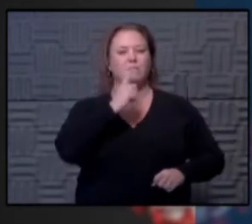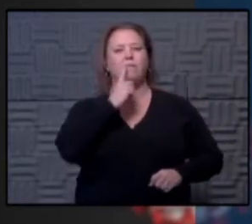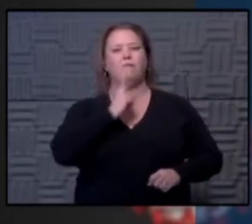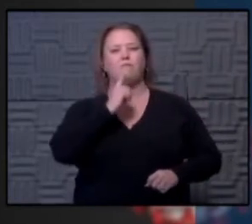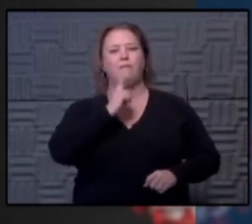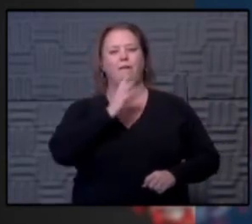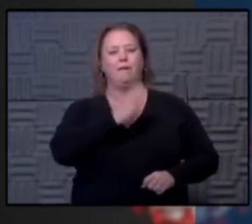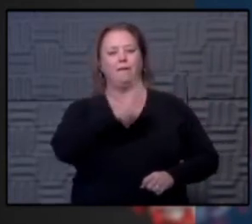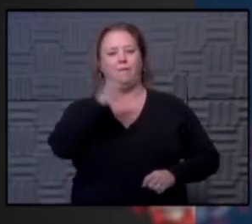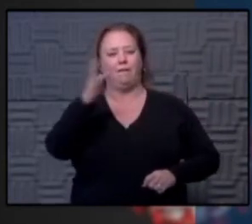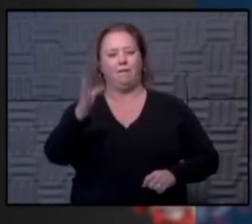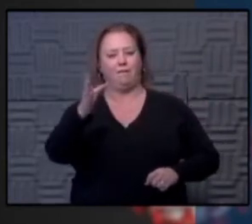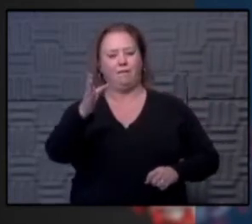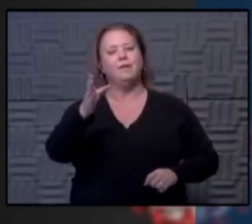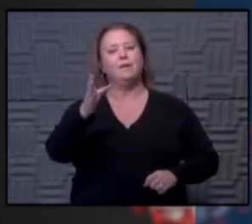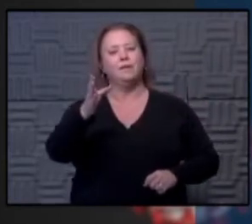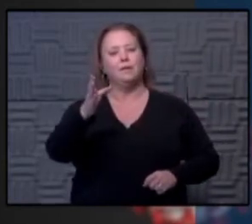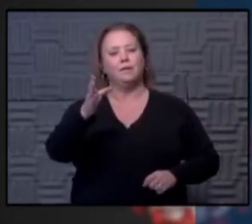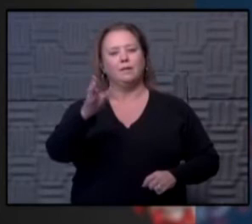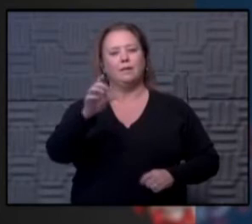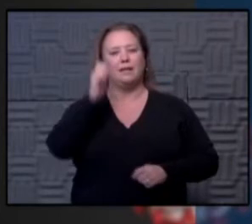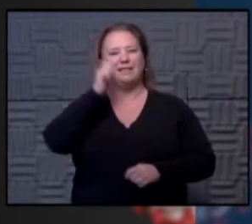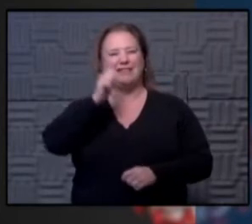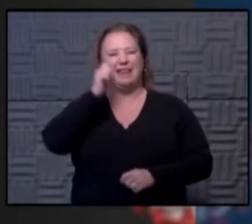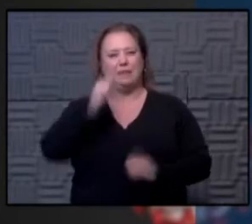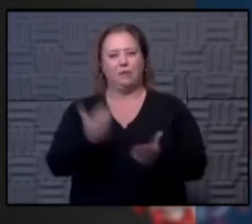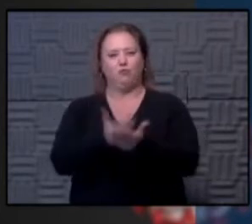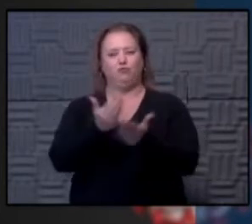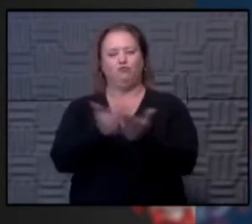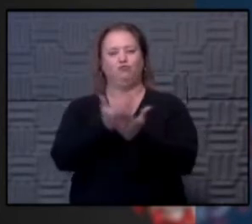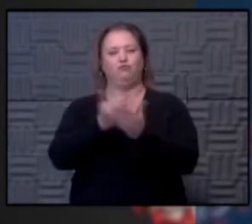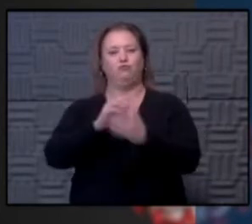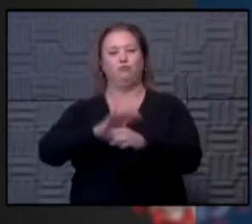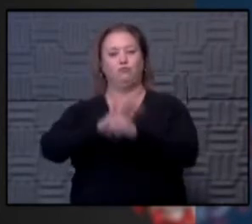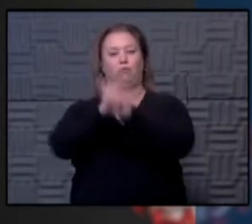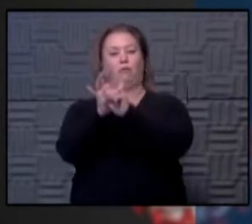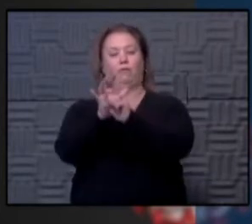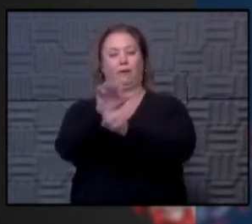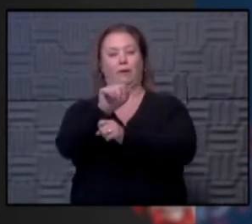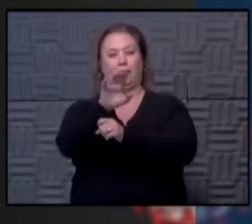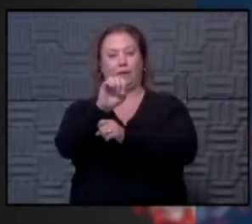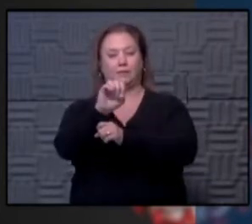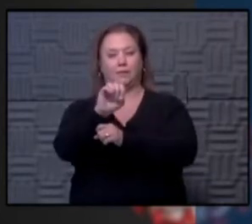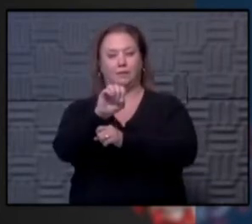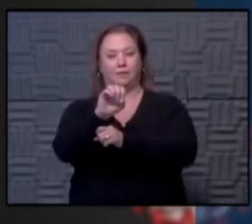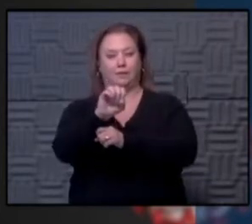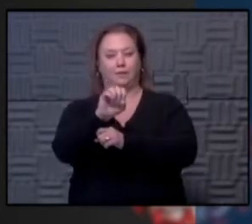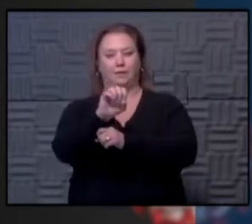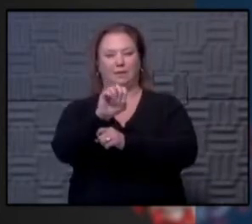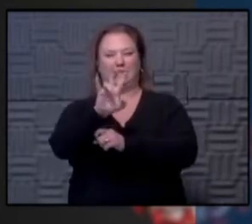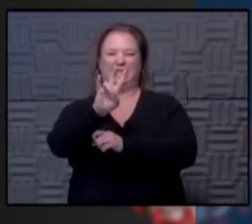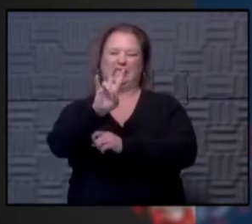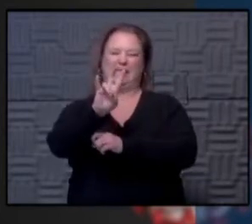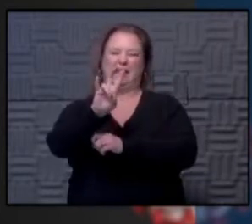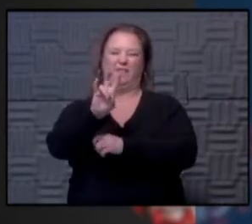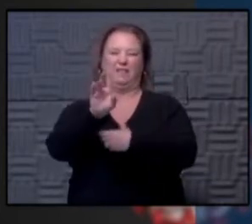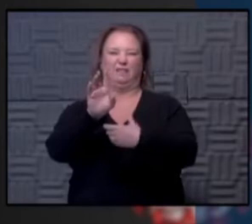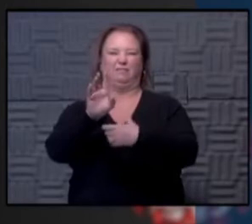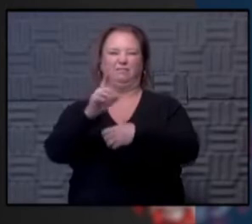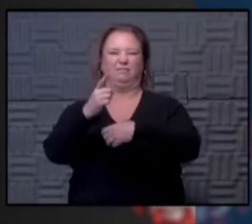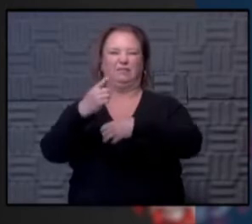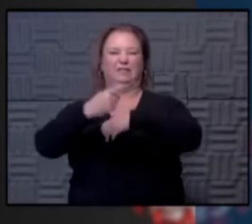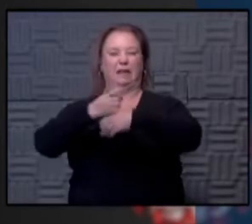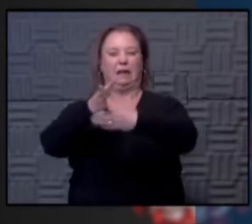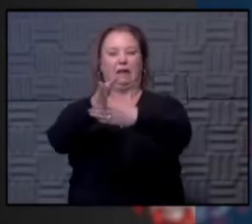red, second from the left, is the daily number of new cases, with the solid line in each of these cases being the 7-day rolling average.